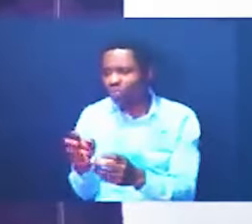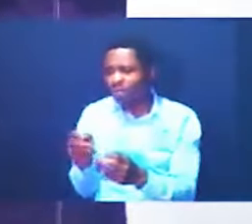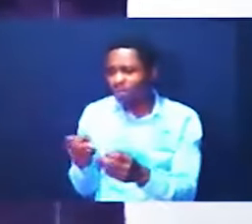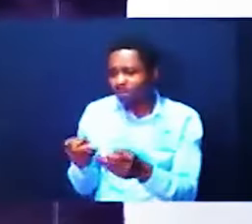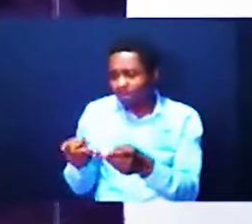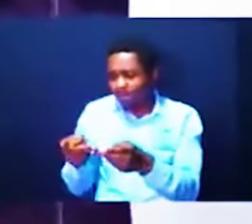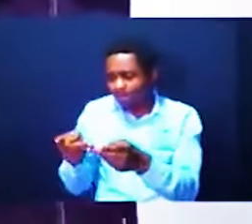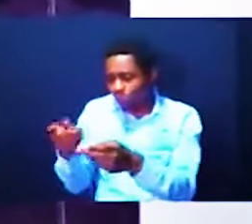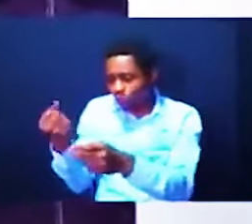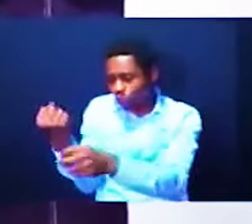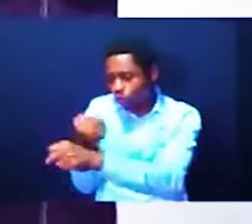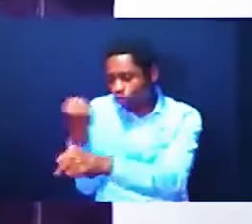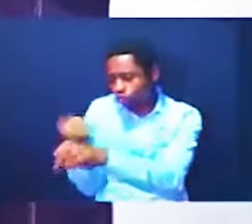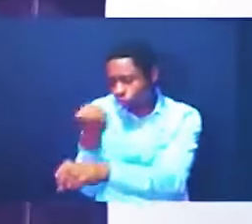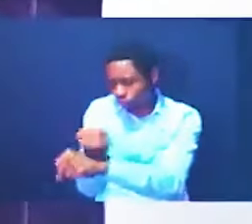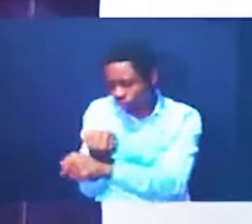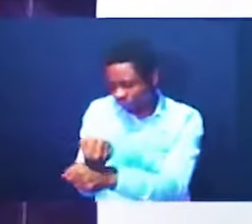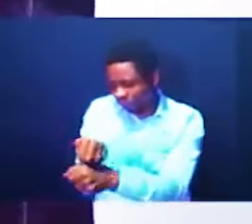shallow.